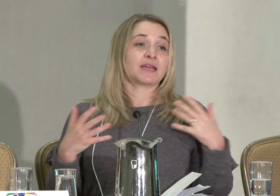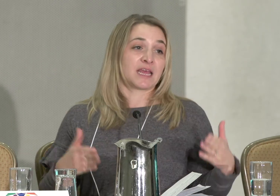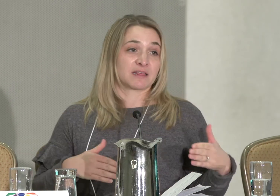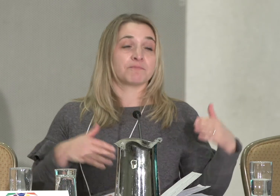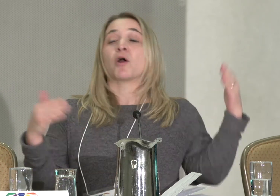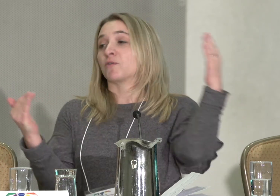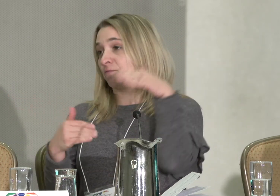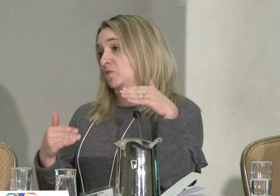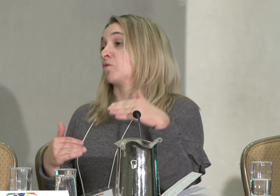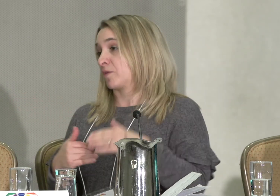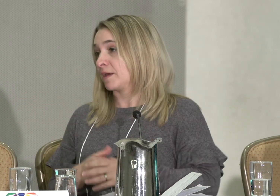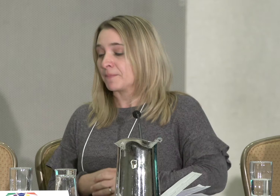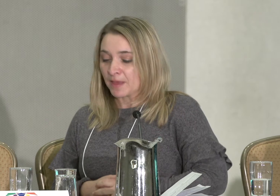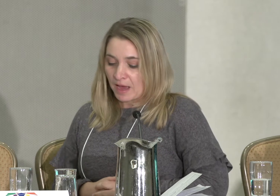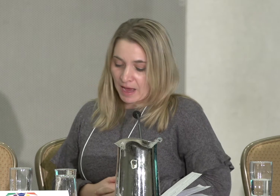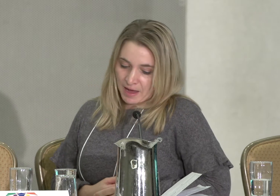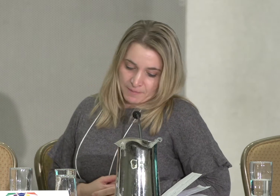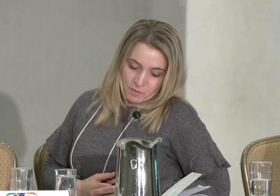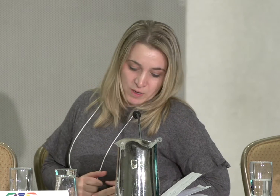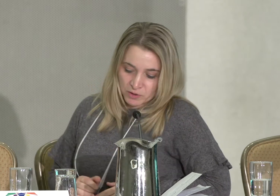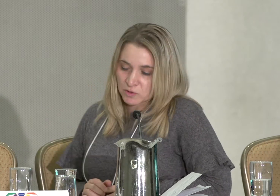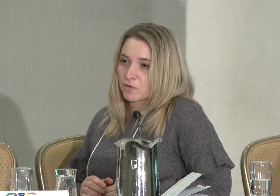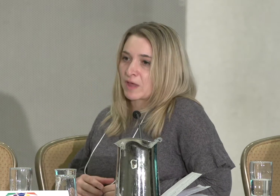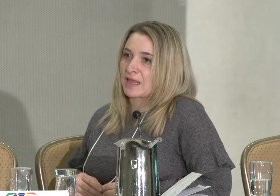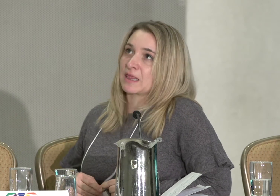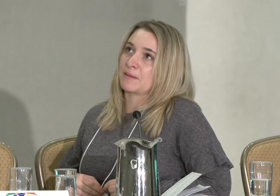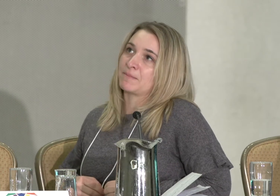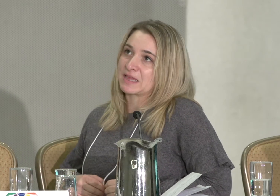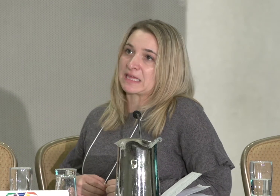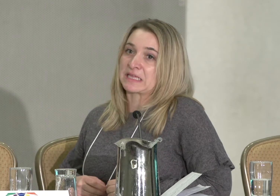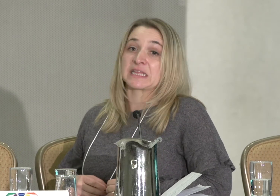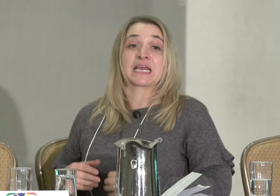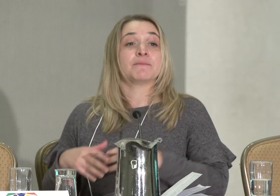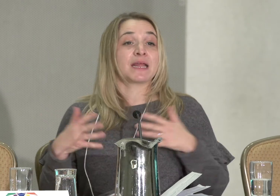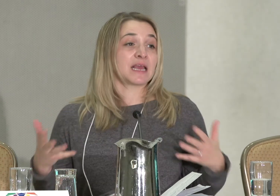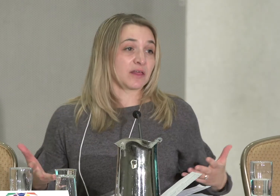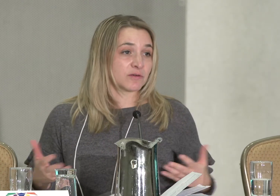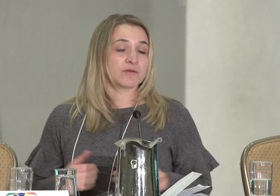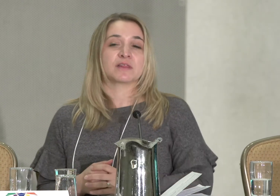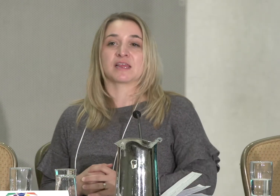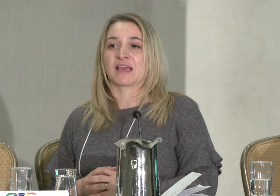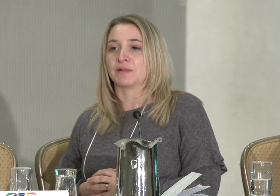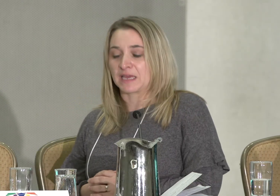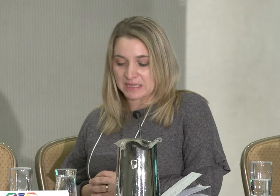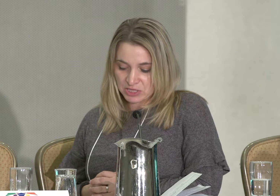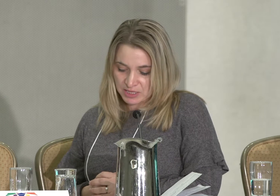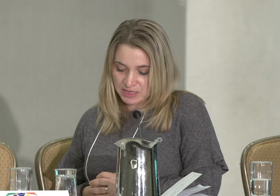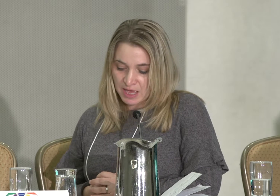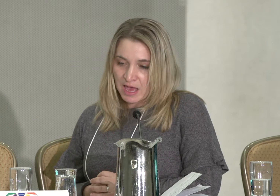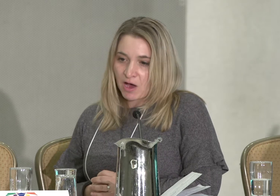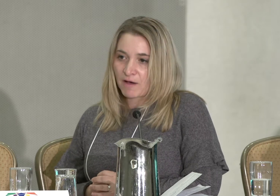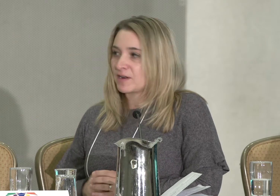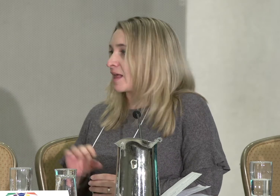for many it's part of the story. We also know that mental illness, like many other disabling